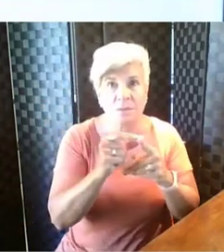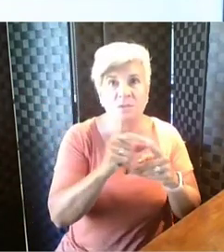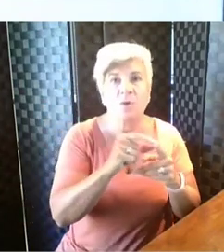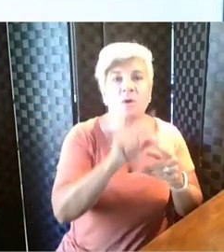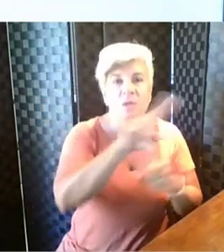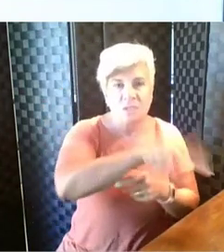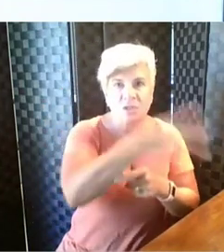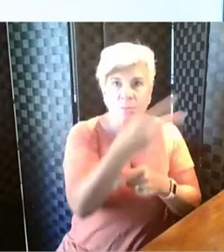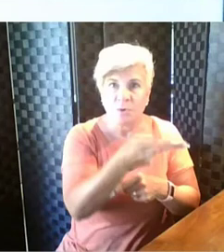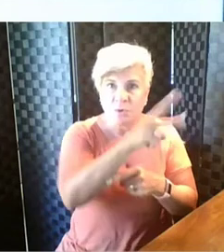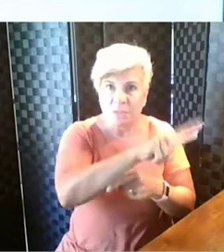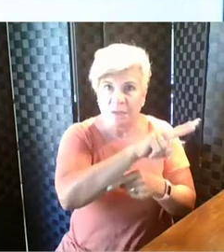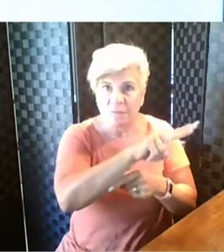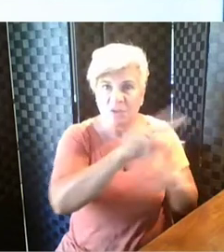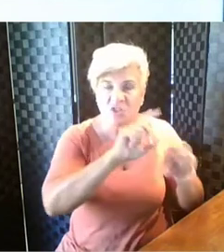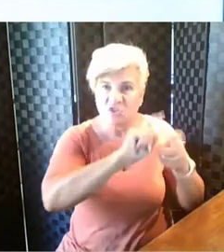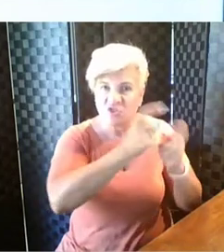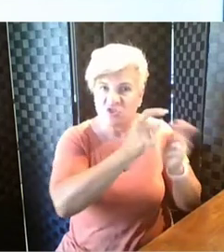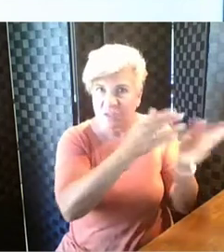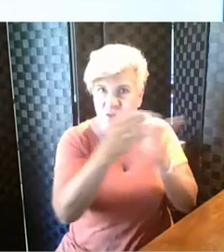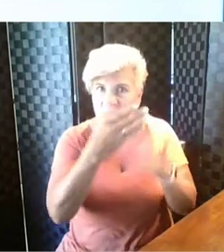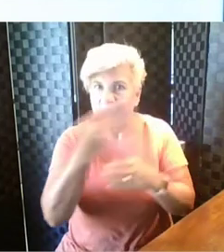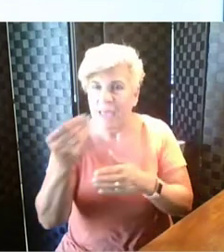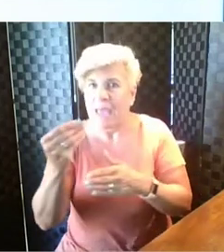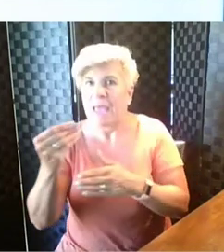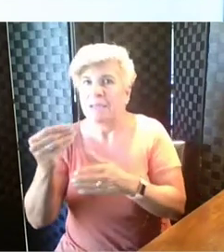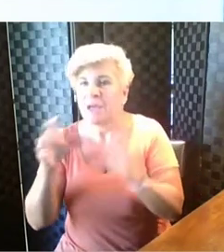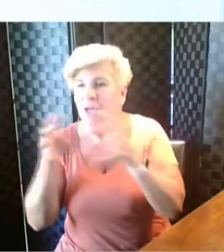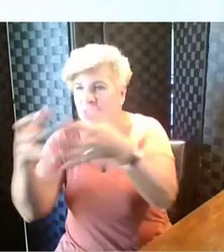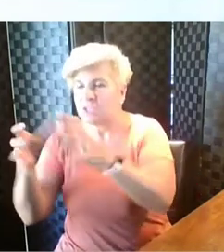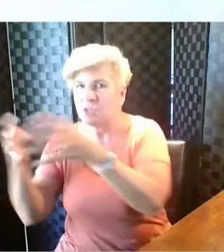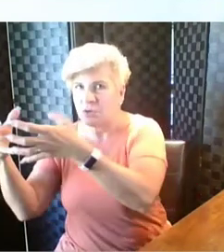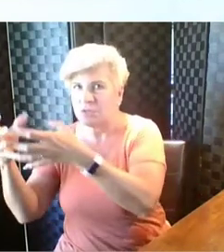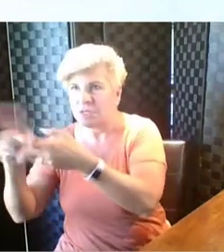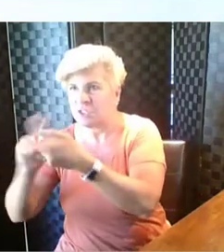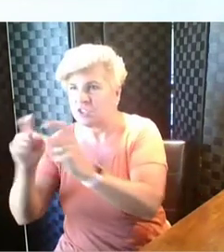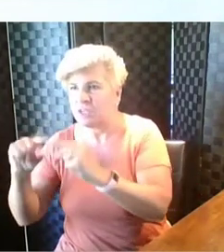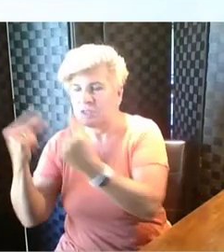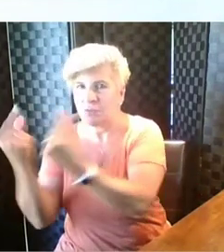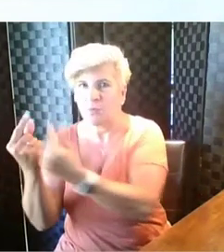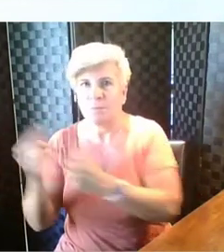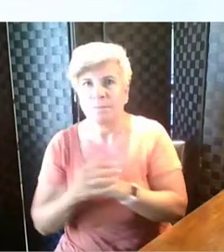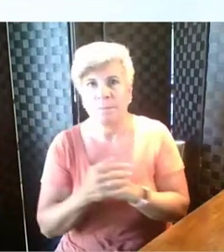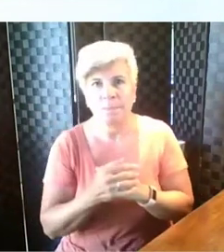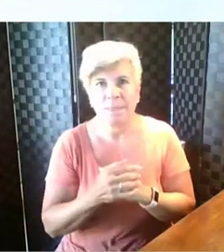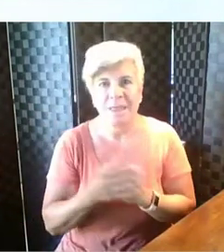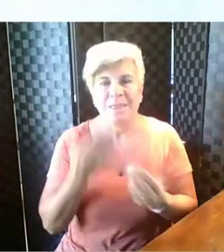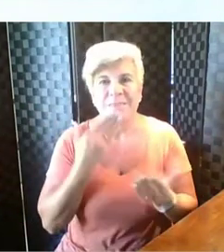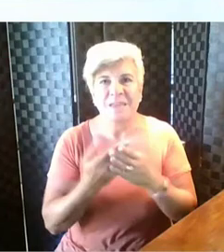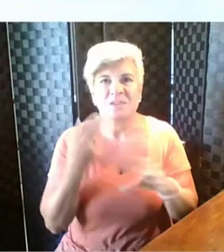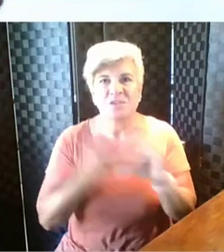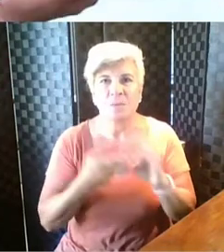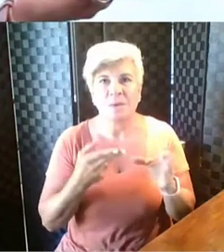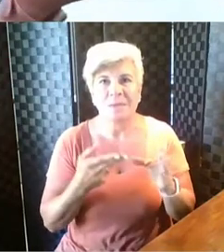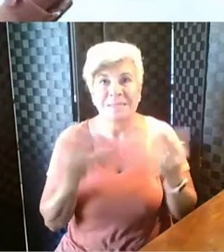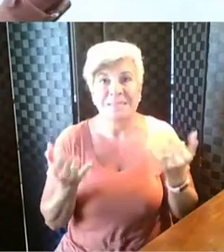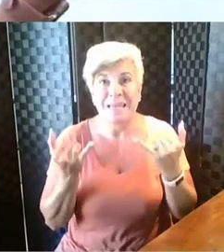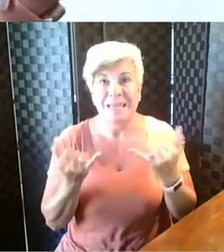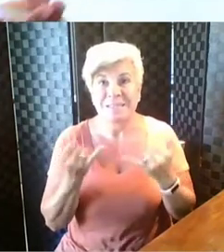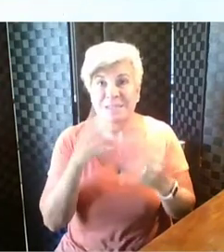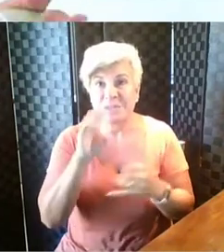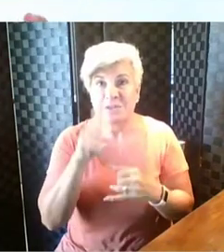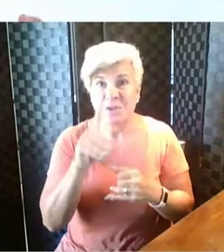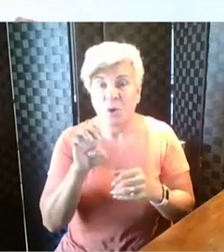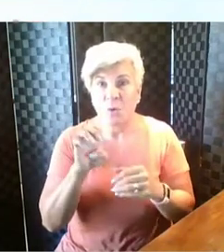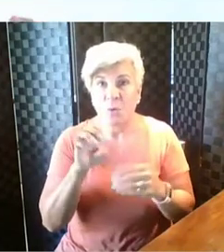and associative. Okay? All right. Thank you so much for joining me today. Today's code word is going to be school,